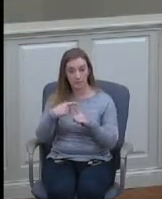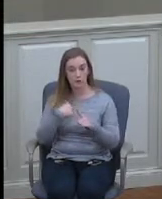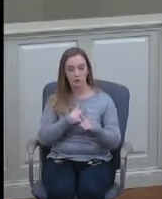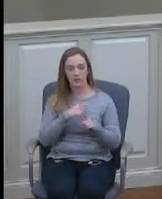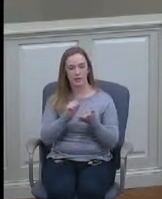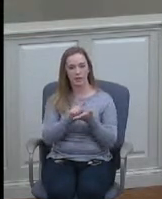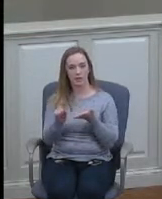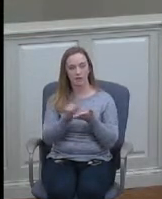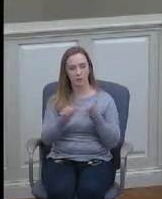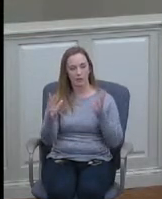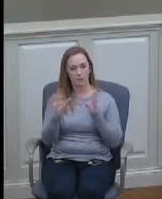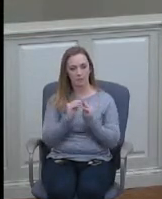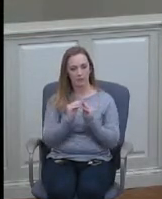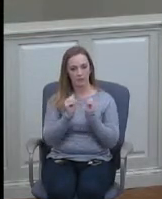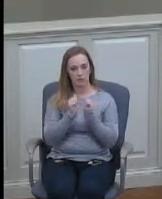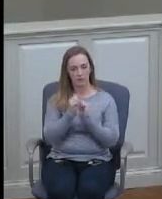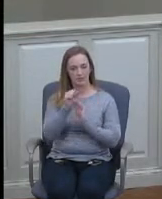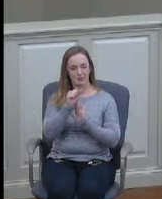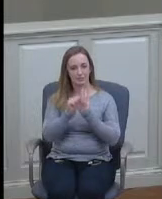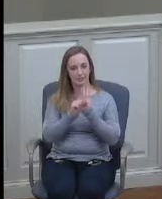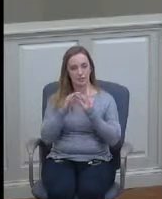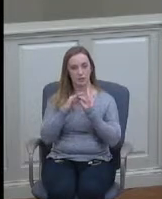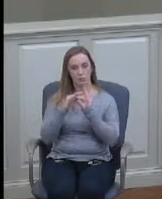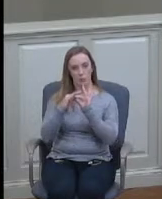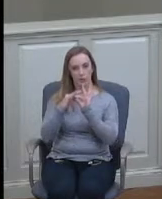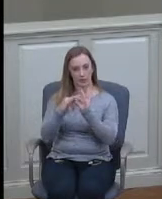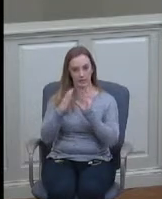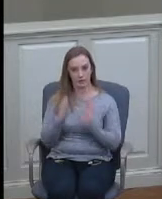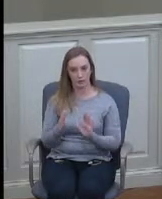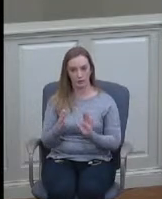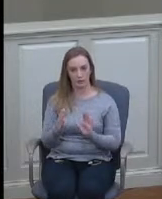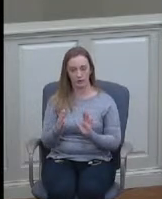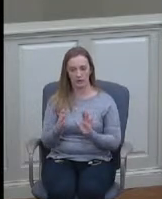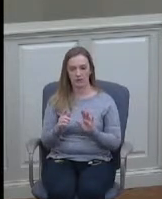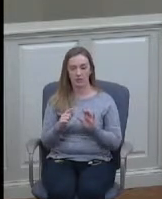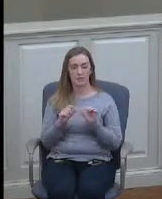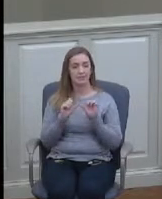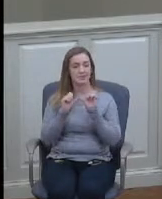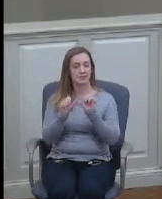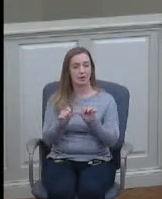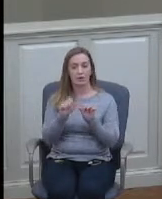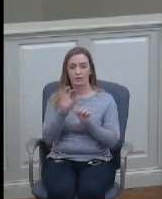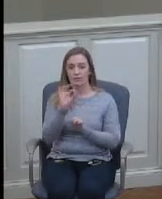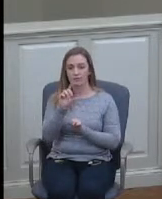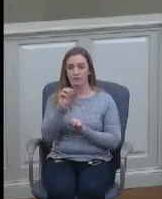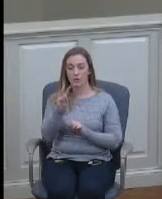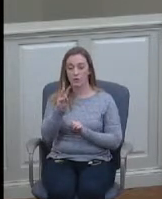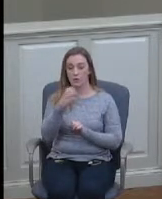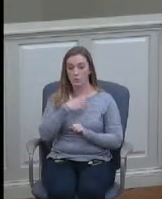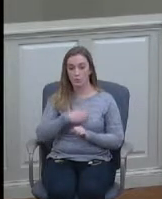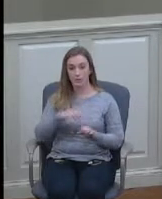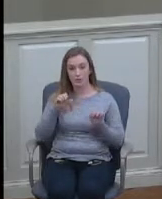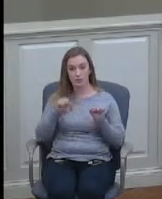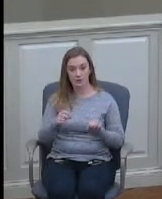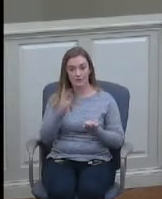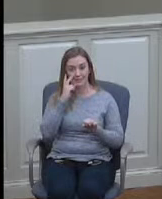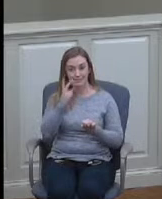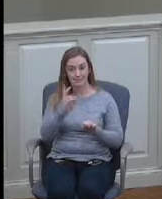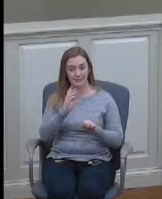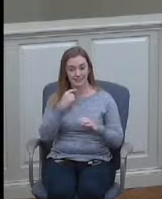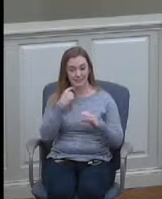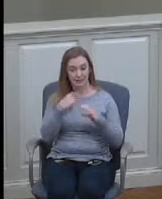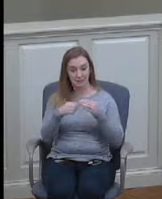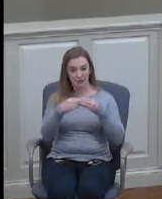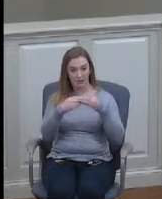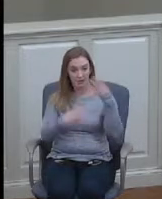coordinator. So it's a constant flow. I wish you could see the emails. I didn't know what our director was being bombarded with until we